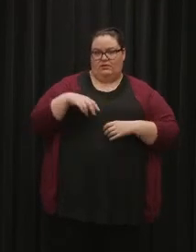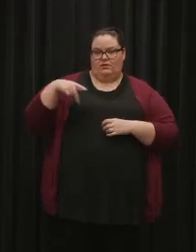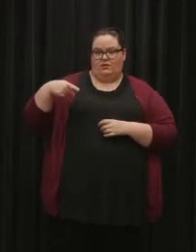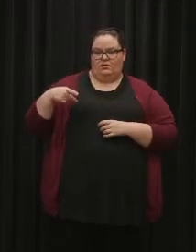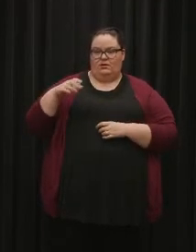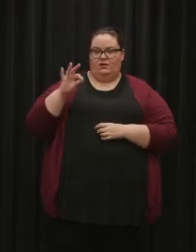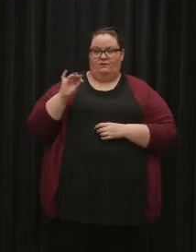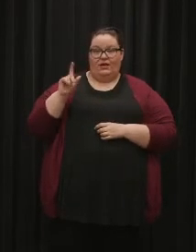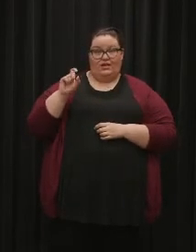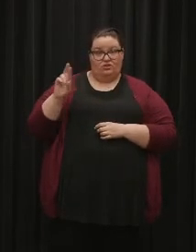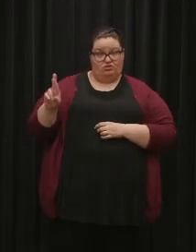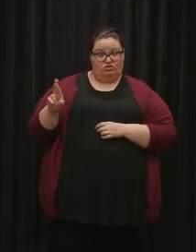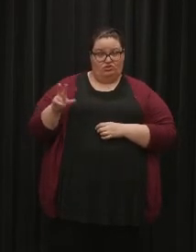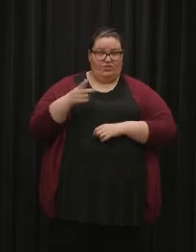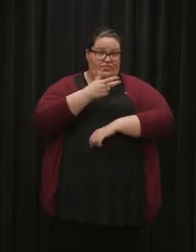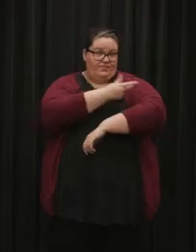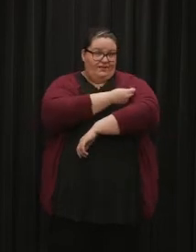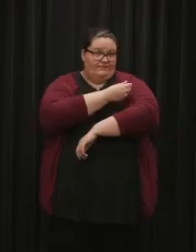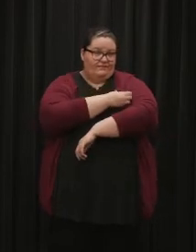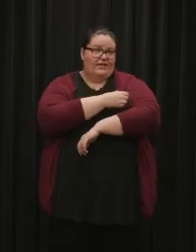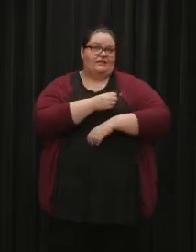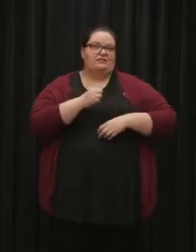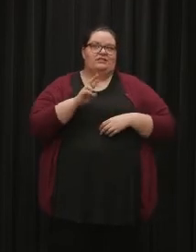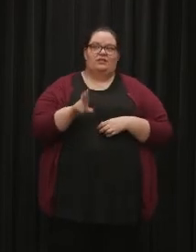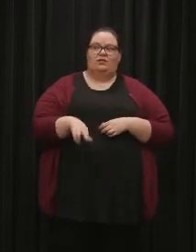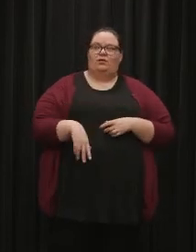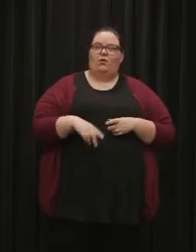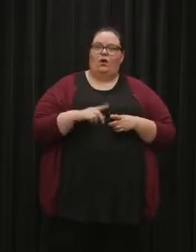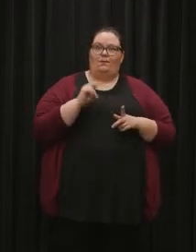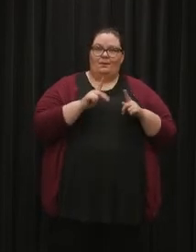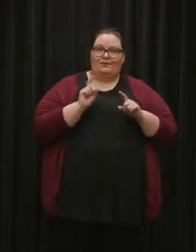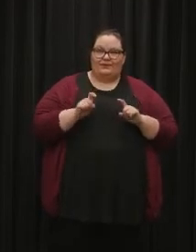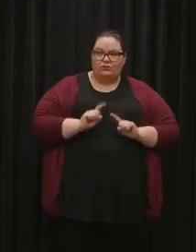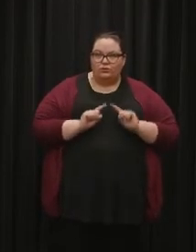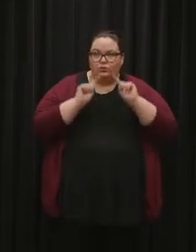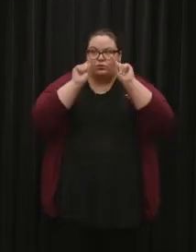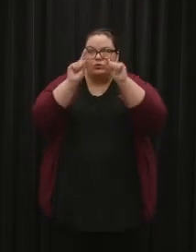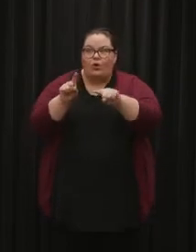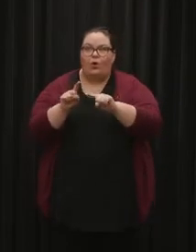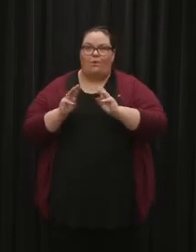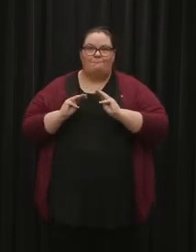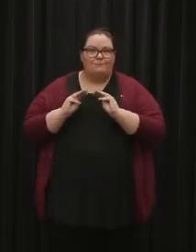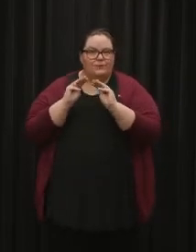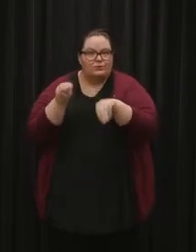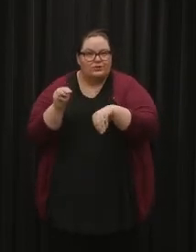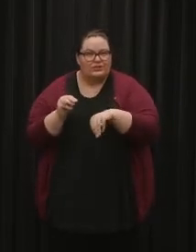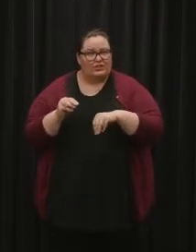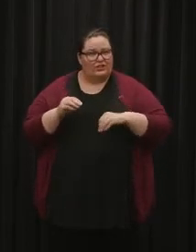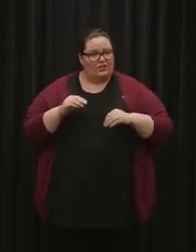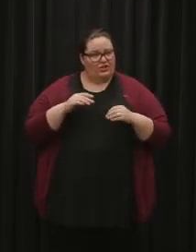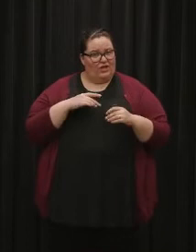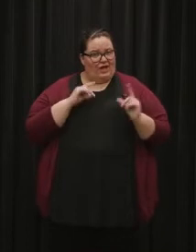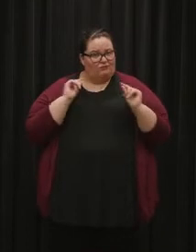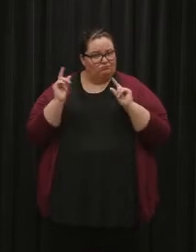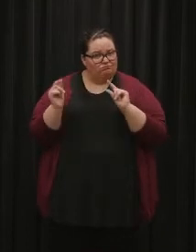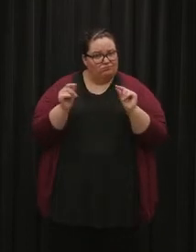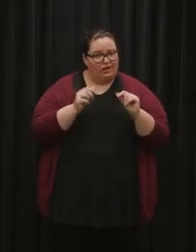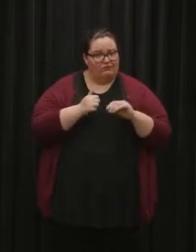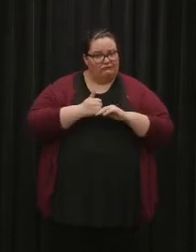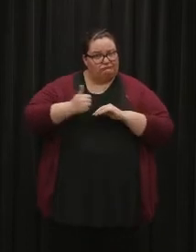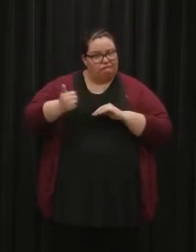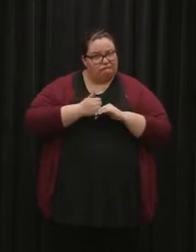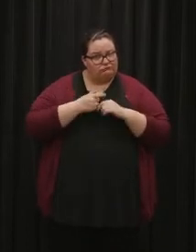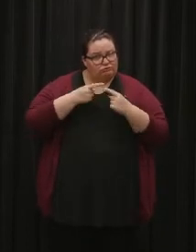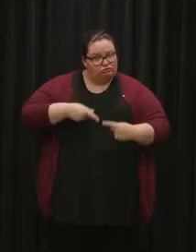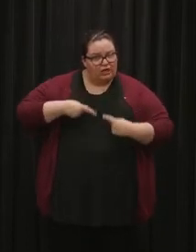to, when it comes to people going out to get the vaccine in Miramichi? And are there plans to set up clinics like